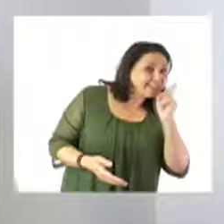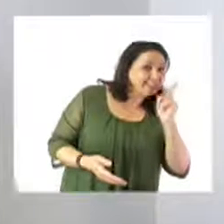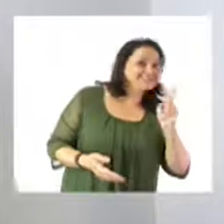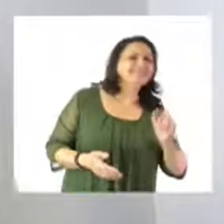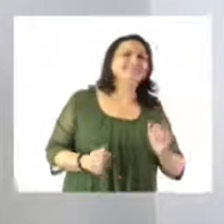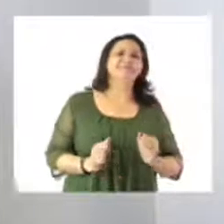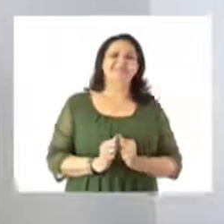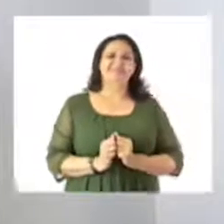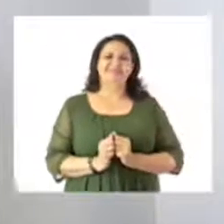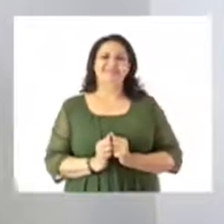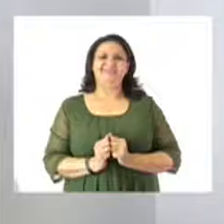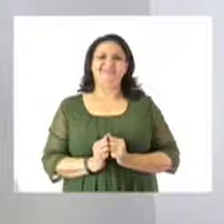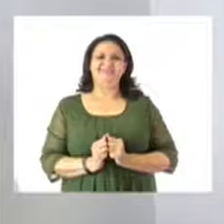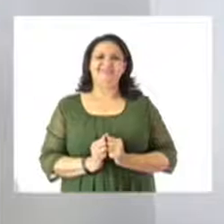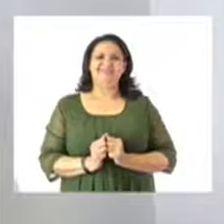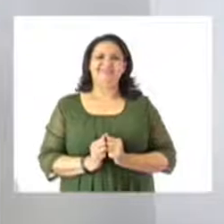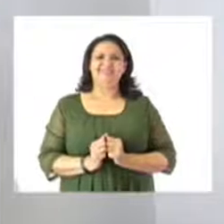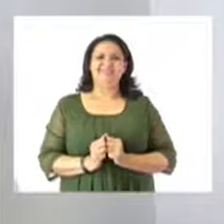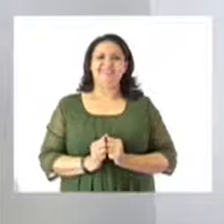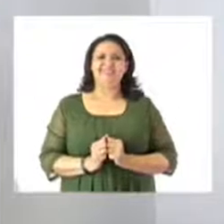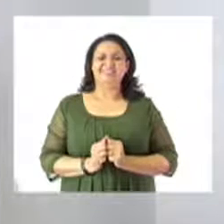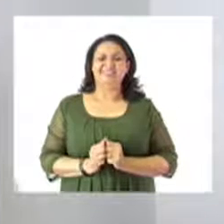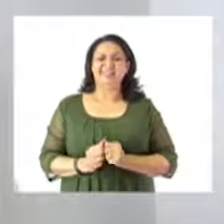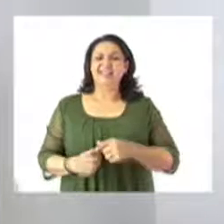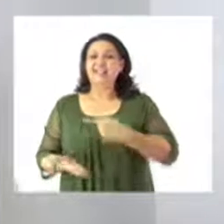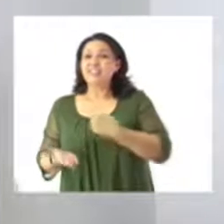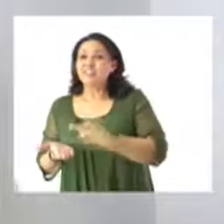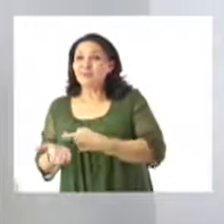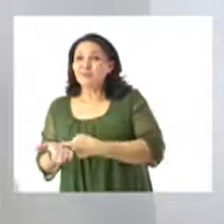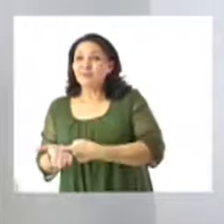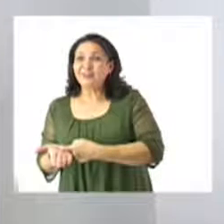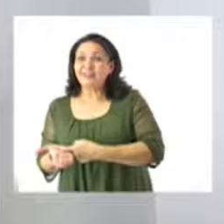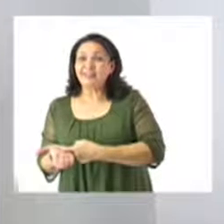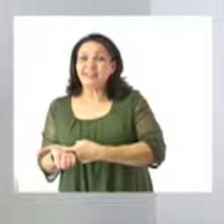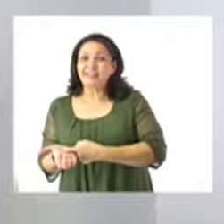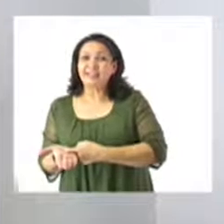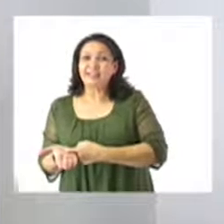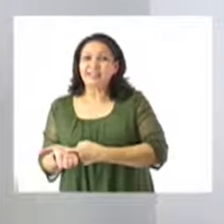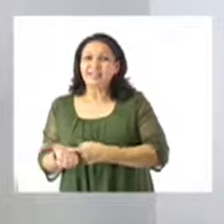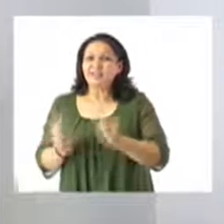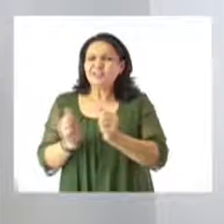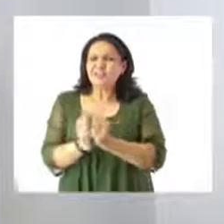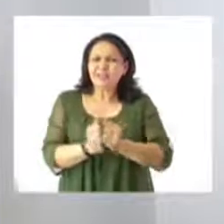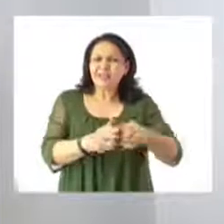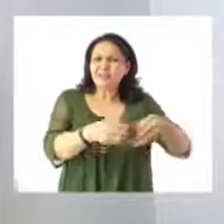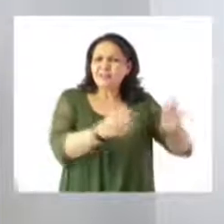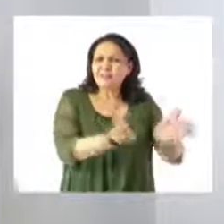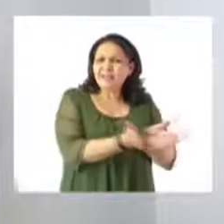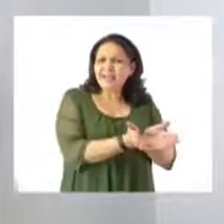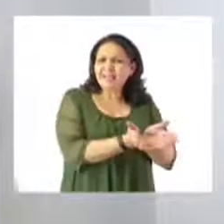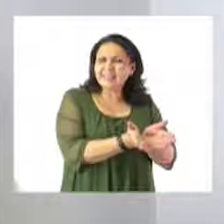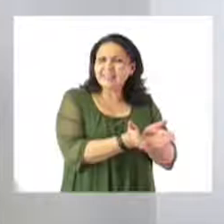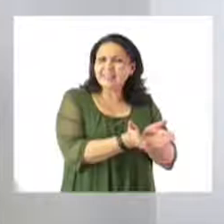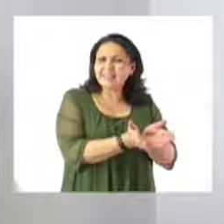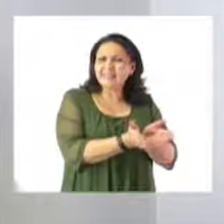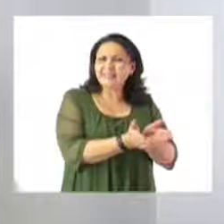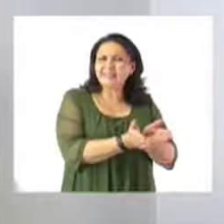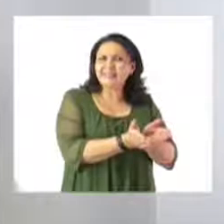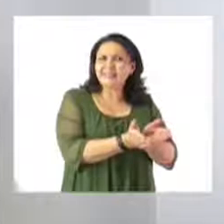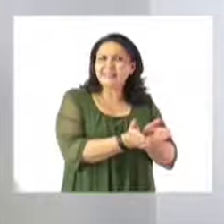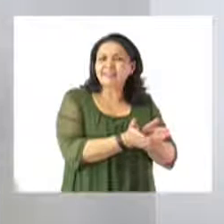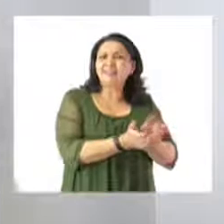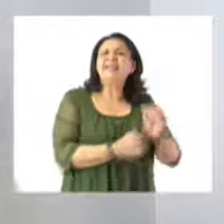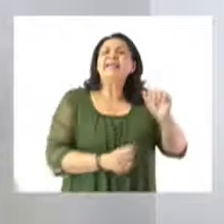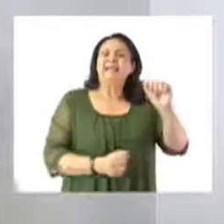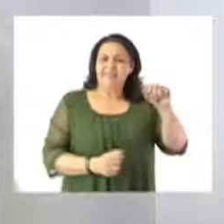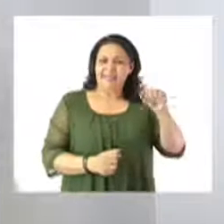toothbrush. The spoon. Does the spoon go together with the plate? Yes, it goes